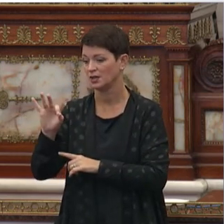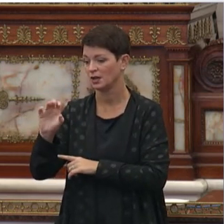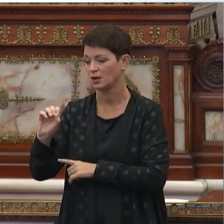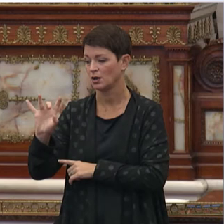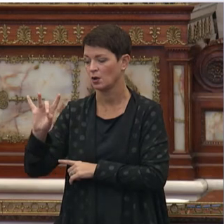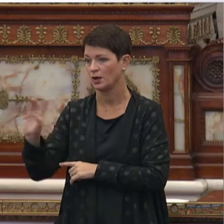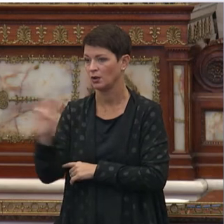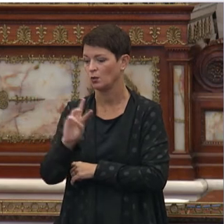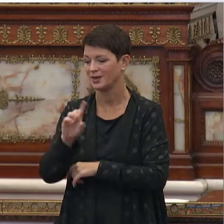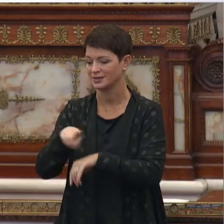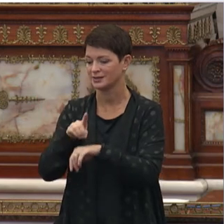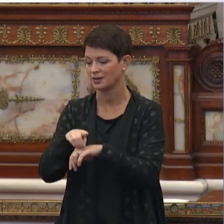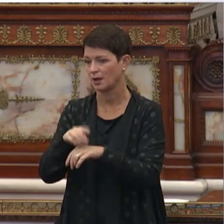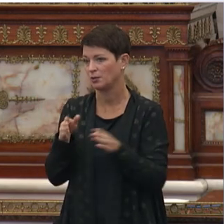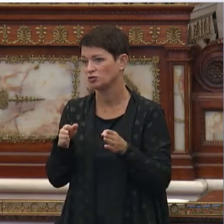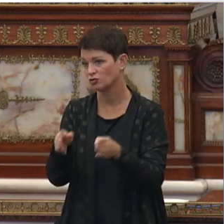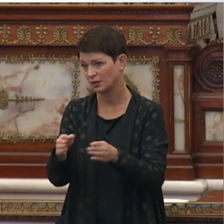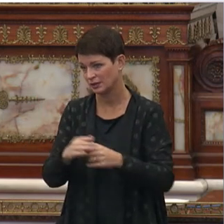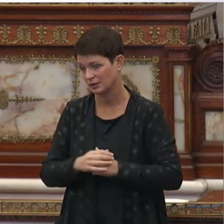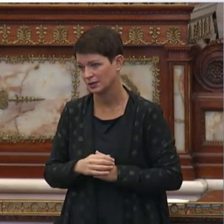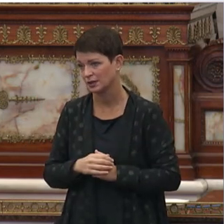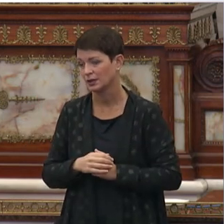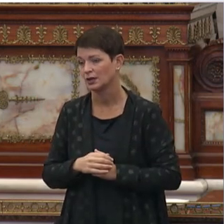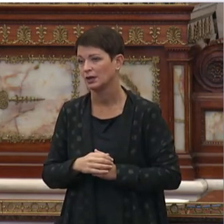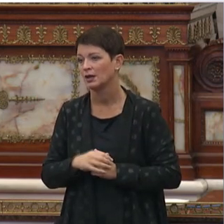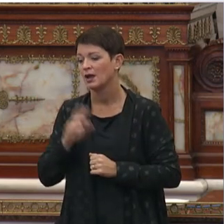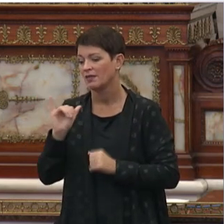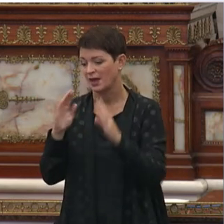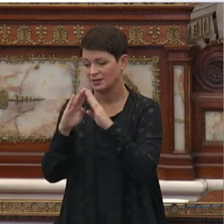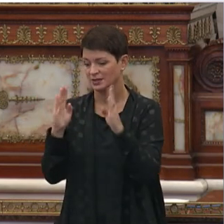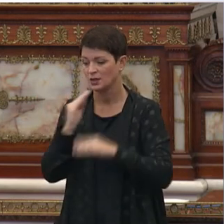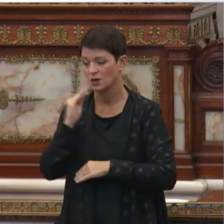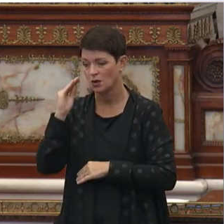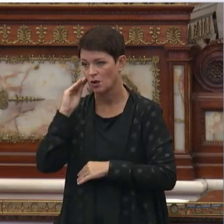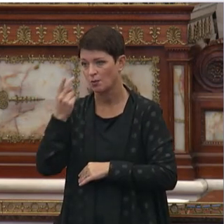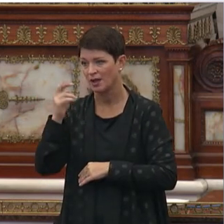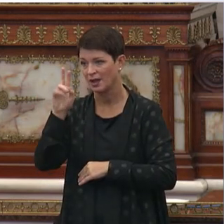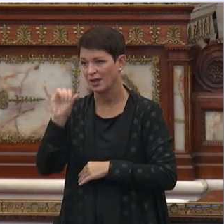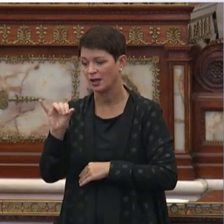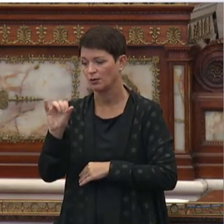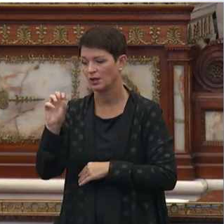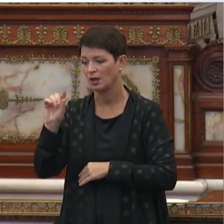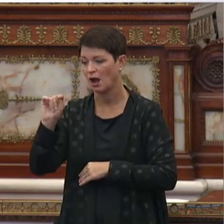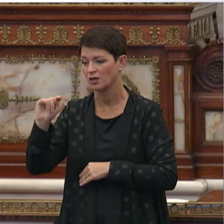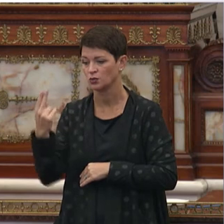2908 West Diamond Street. That's the home of Henry Osawa,